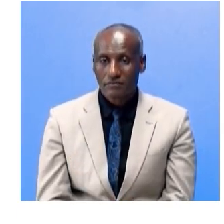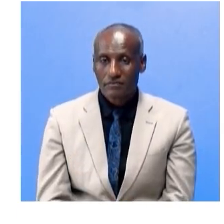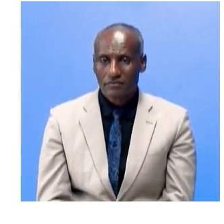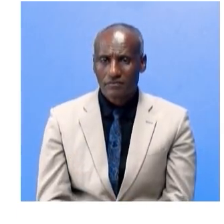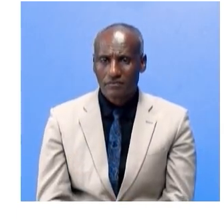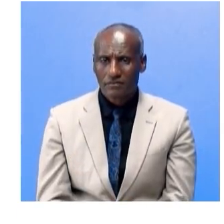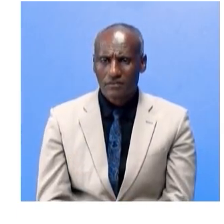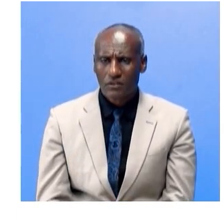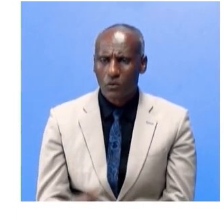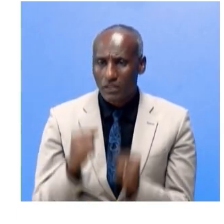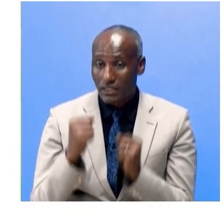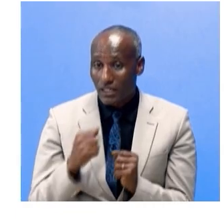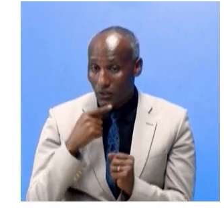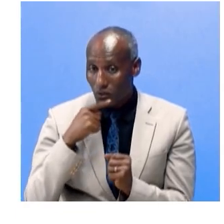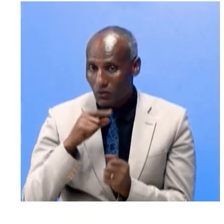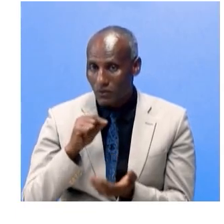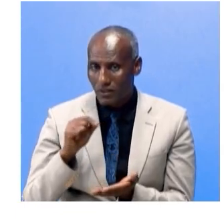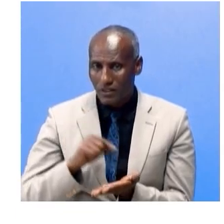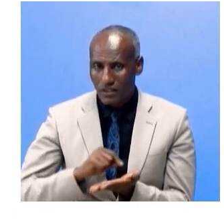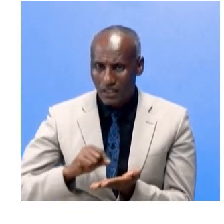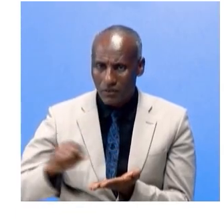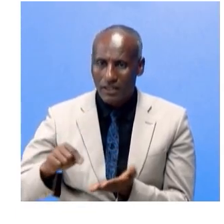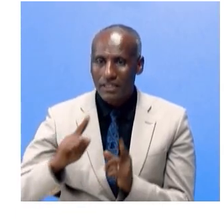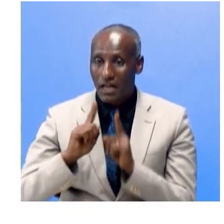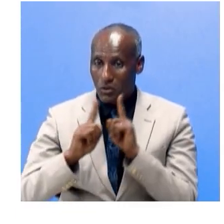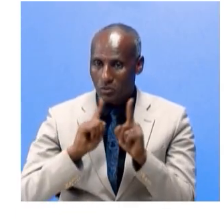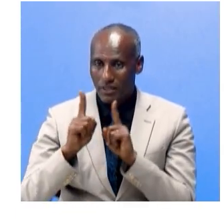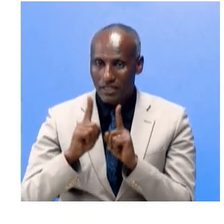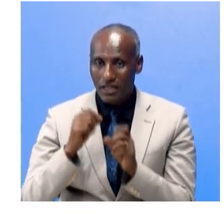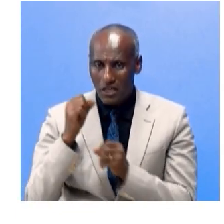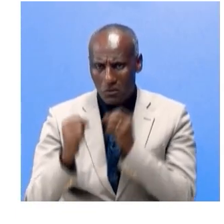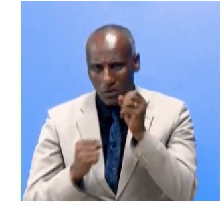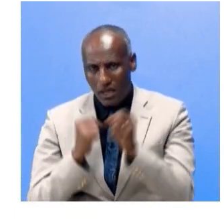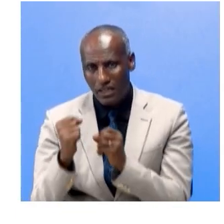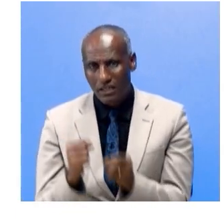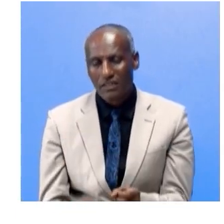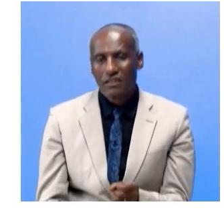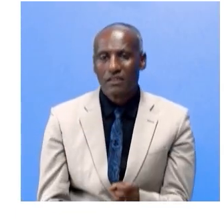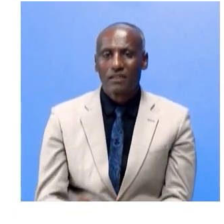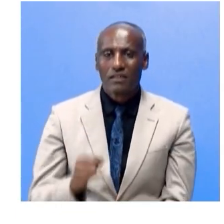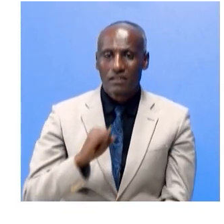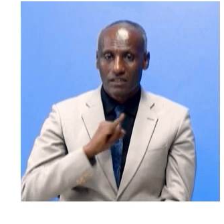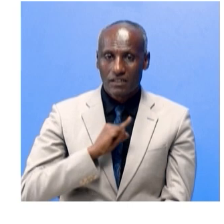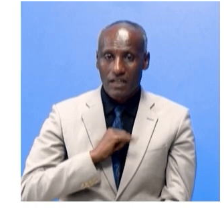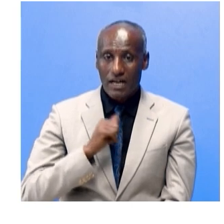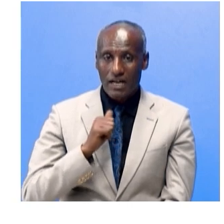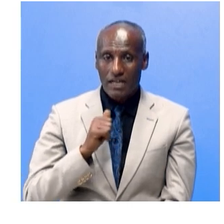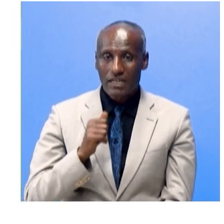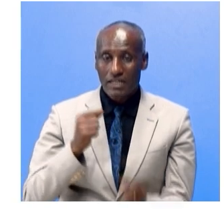What can you do? Can you write? Can you speak? Can you run? Yes, you can say, I